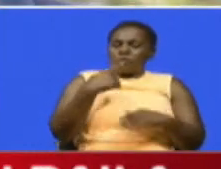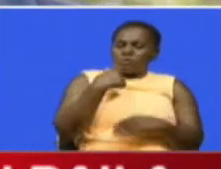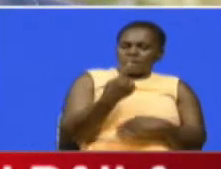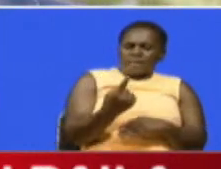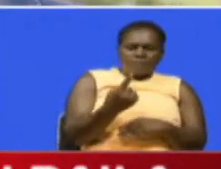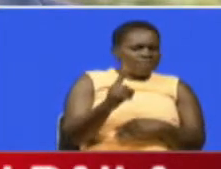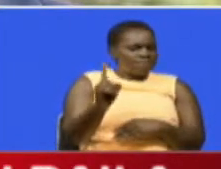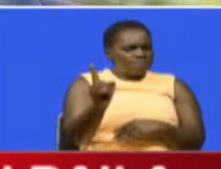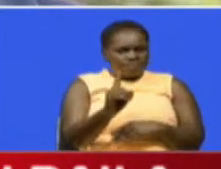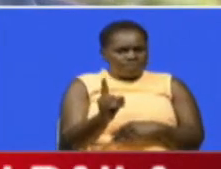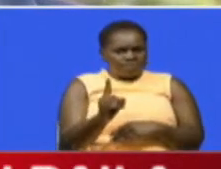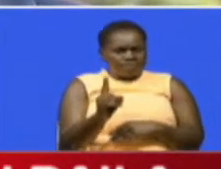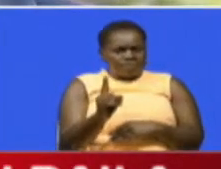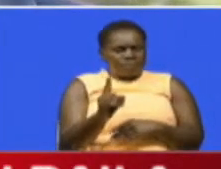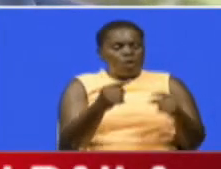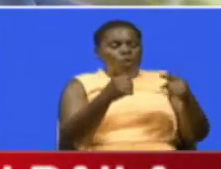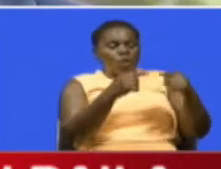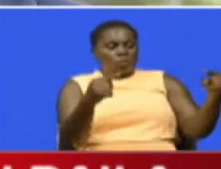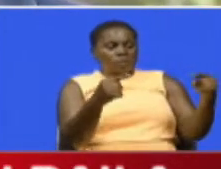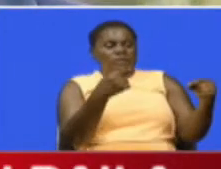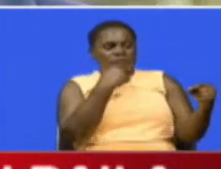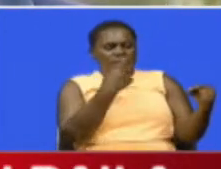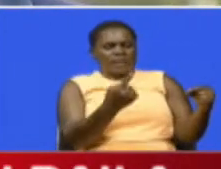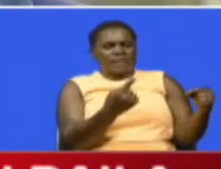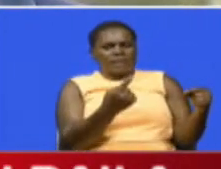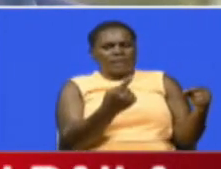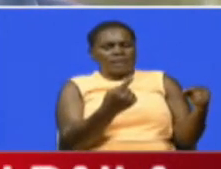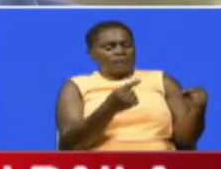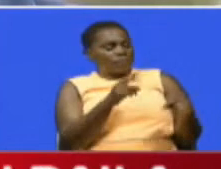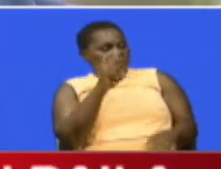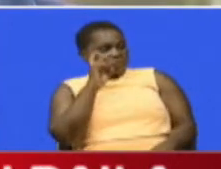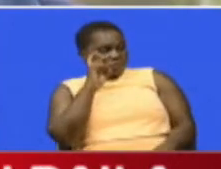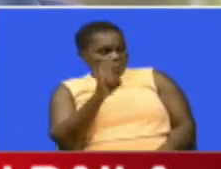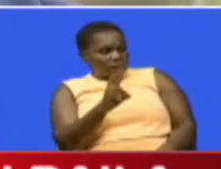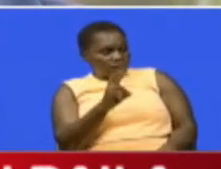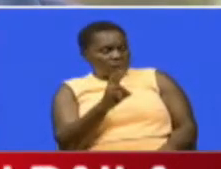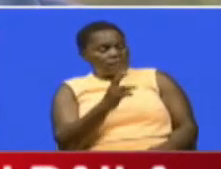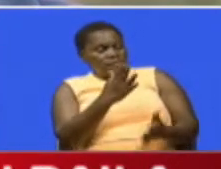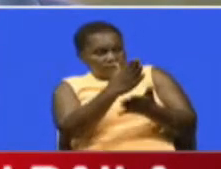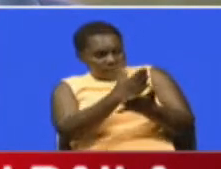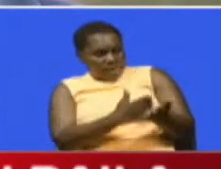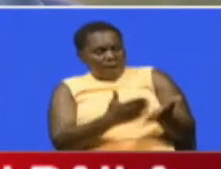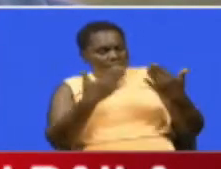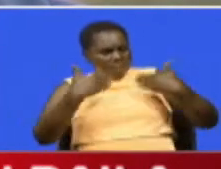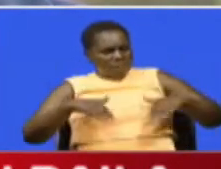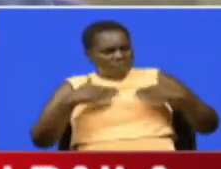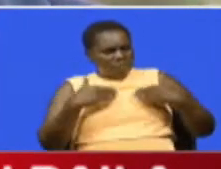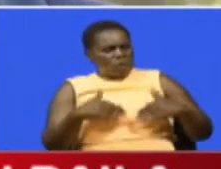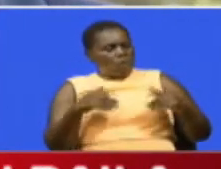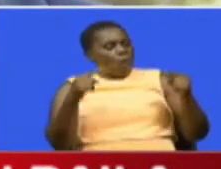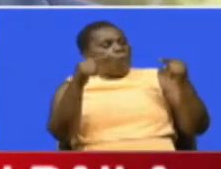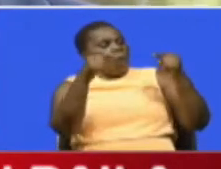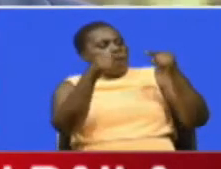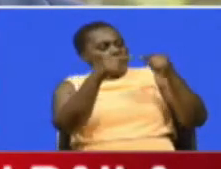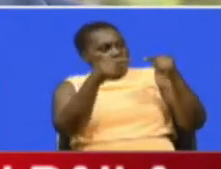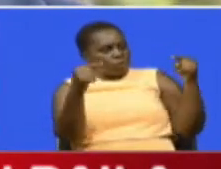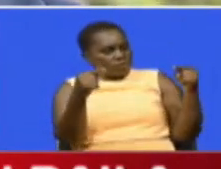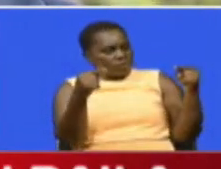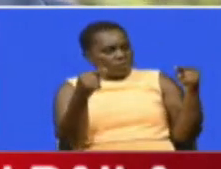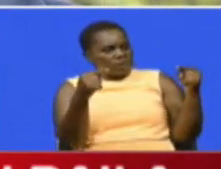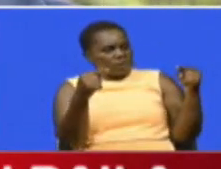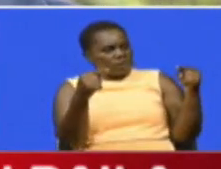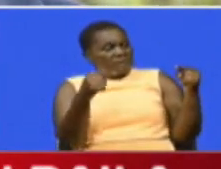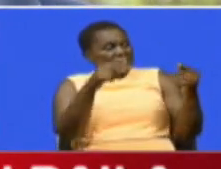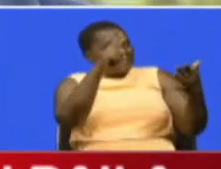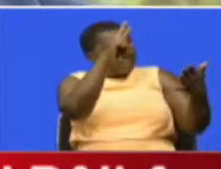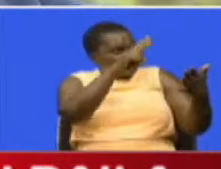propagated by the opponents. Because you can see that we have got people who are opposing what they have